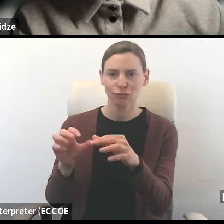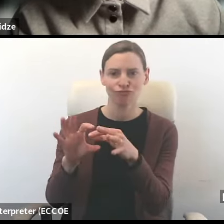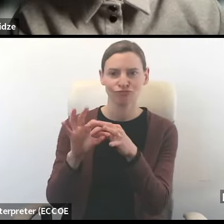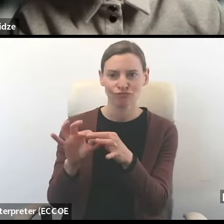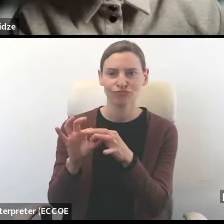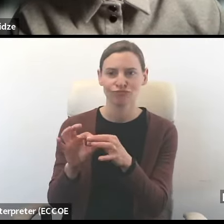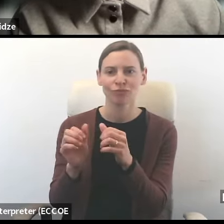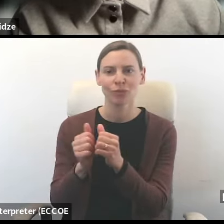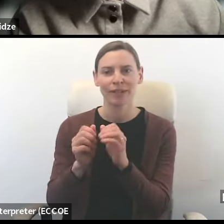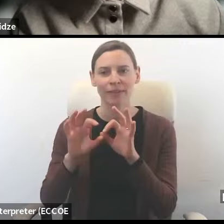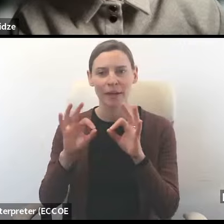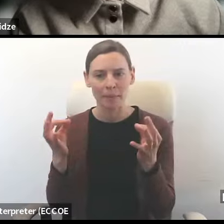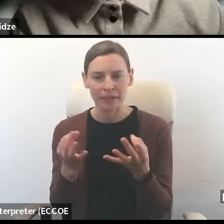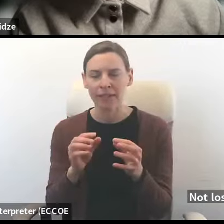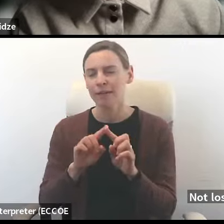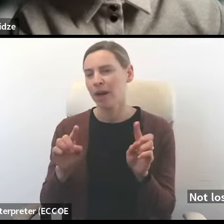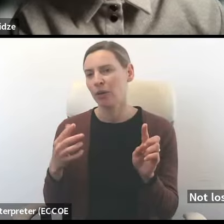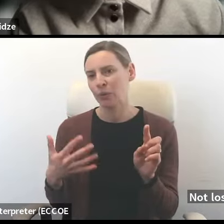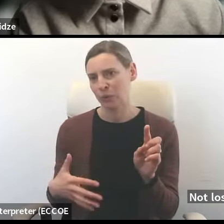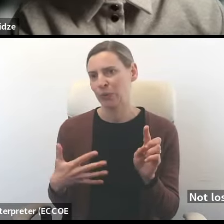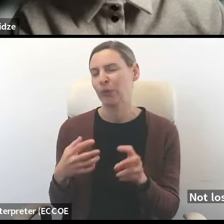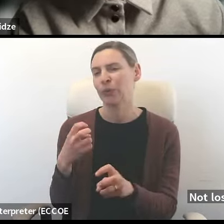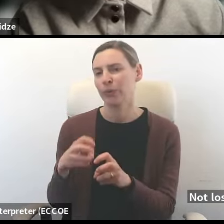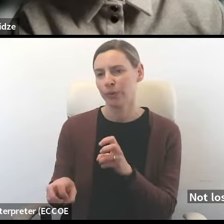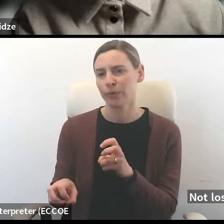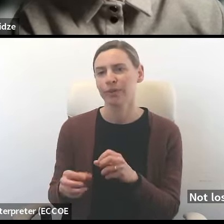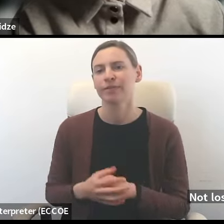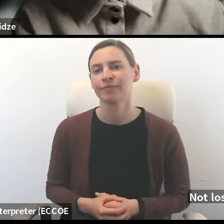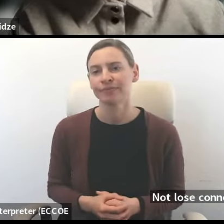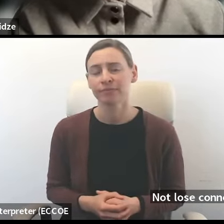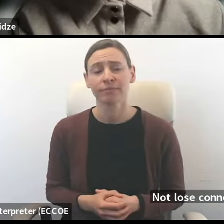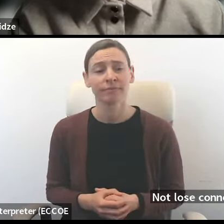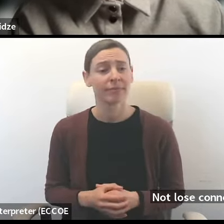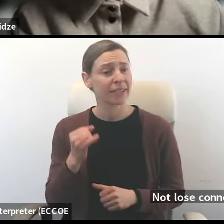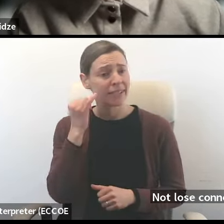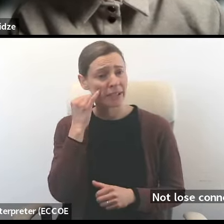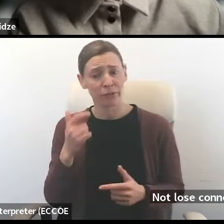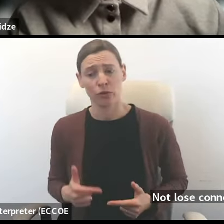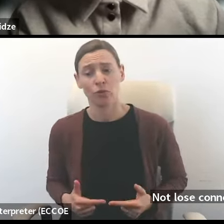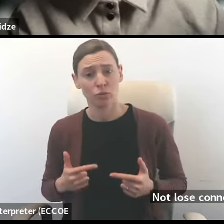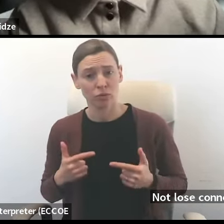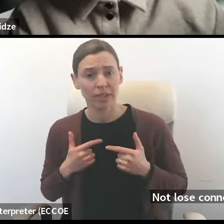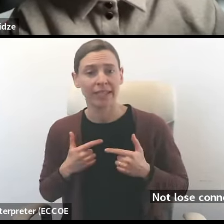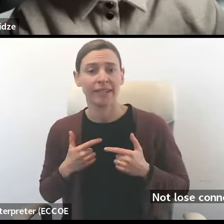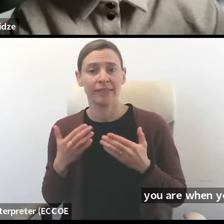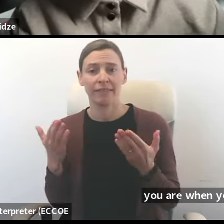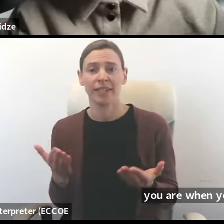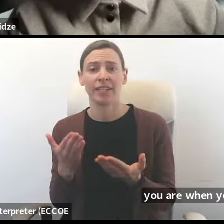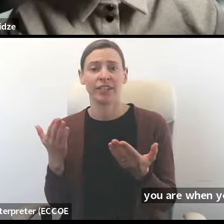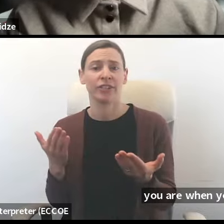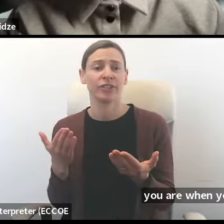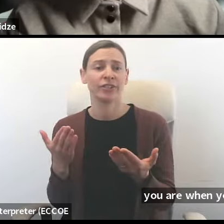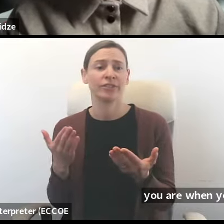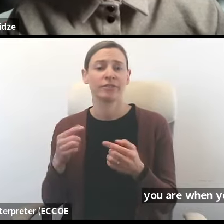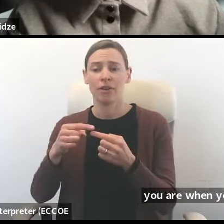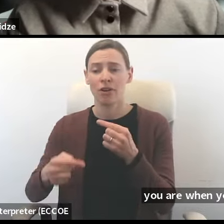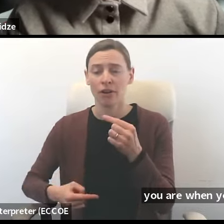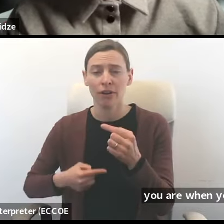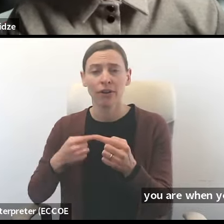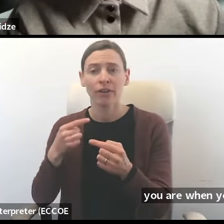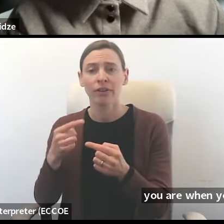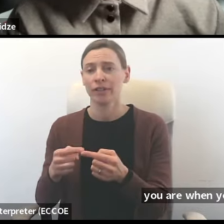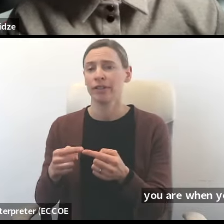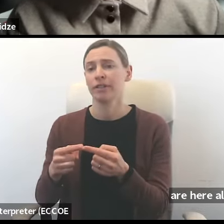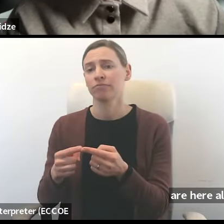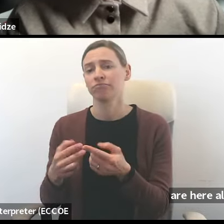it's a bit difficult when you're here all the time. Like people who are here all the time, they don't react on the